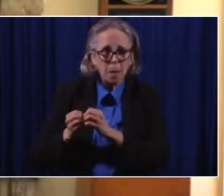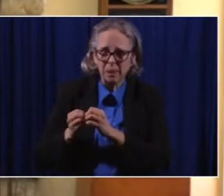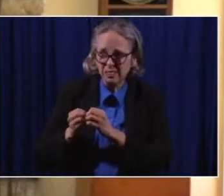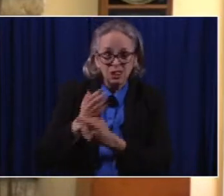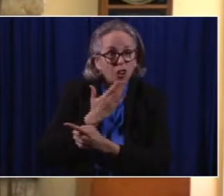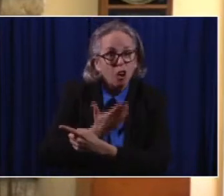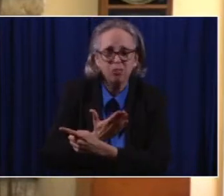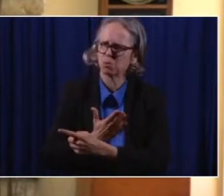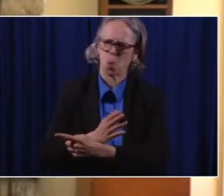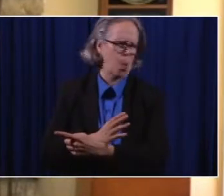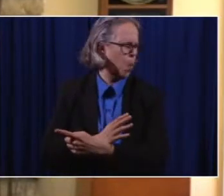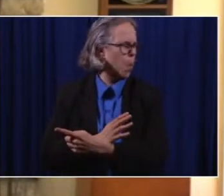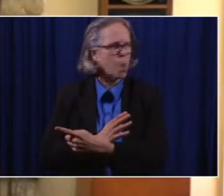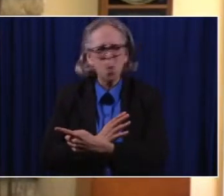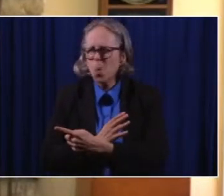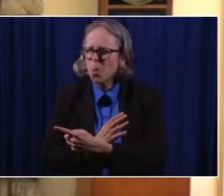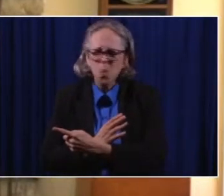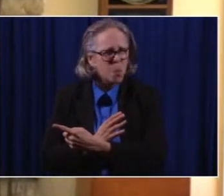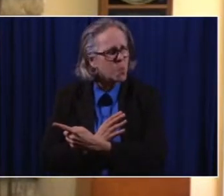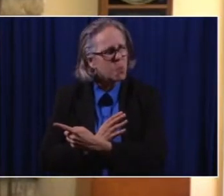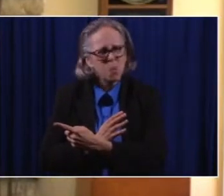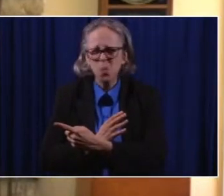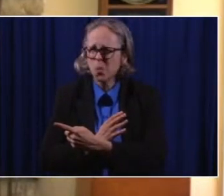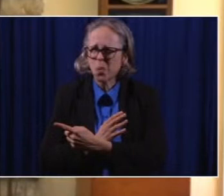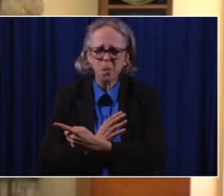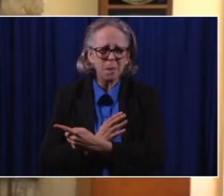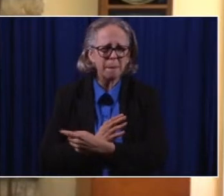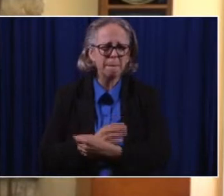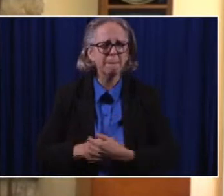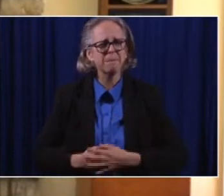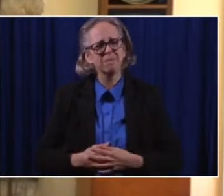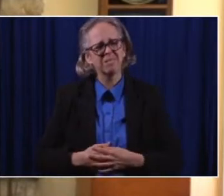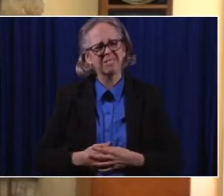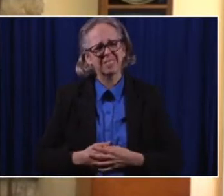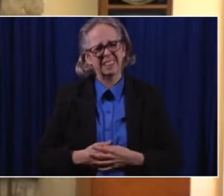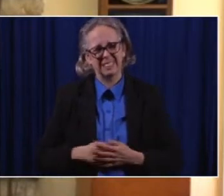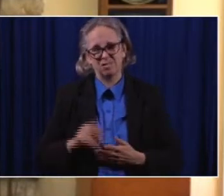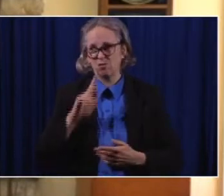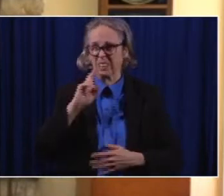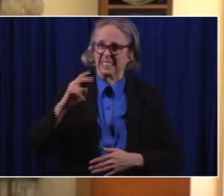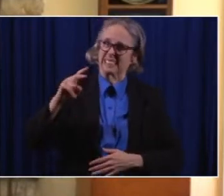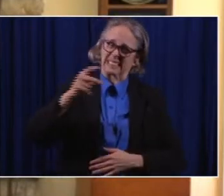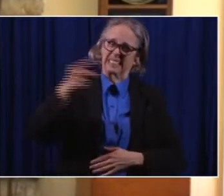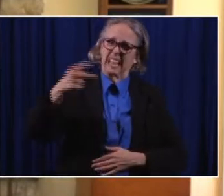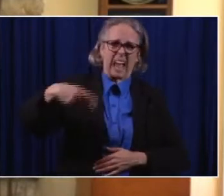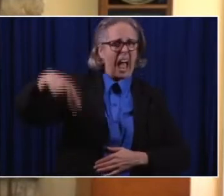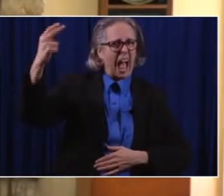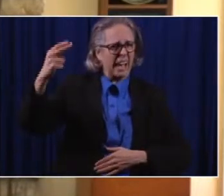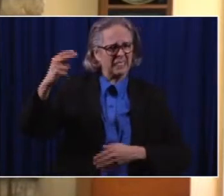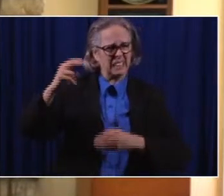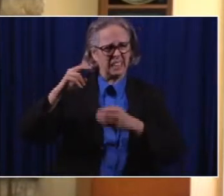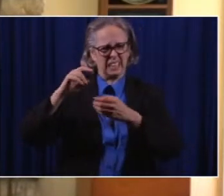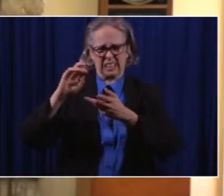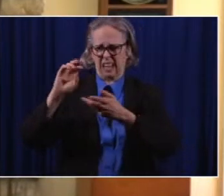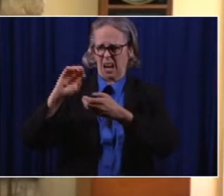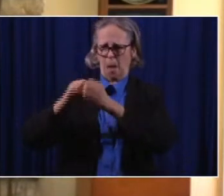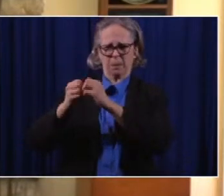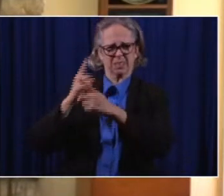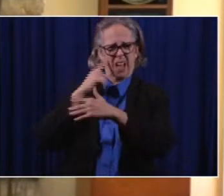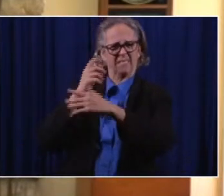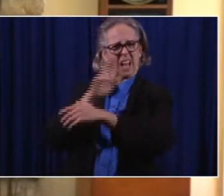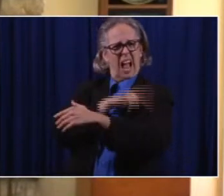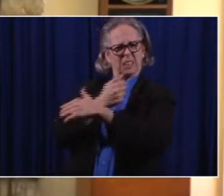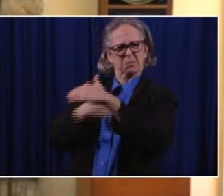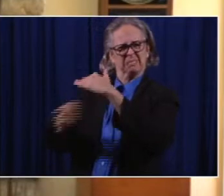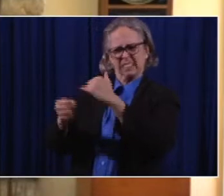have gave us our second highest day of hospital admissions, with 286 people getting admitted to the